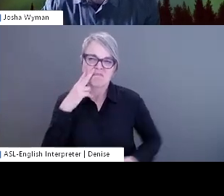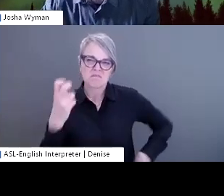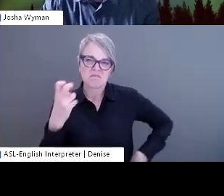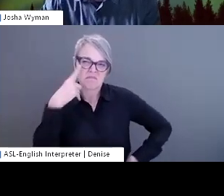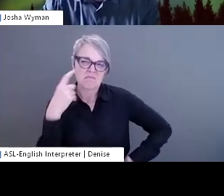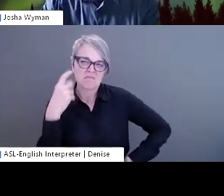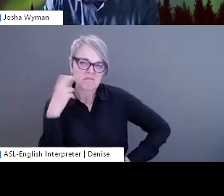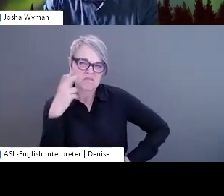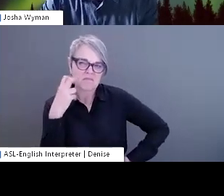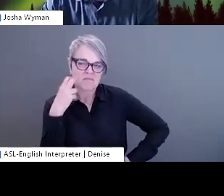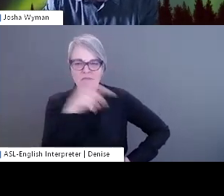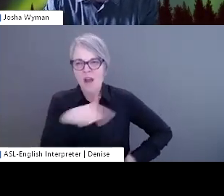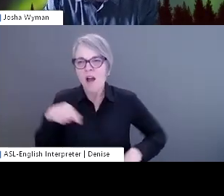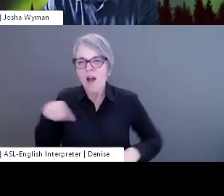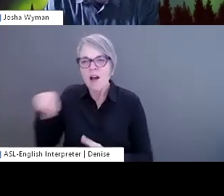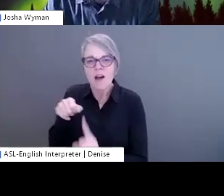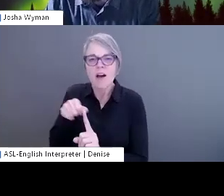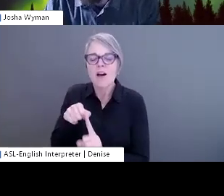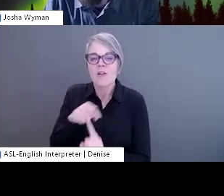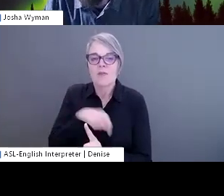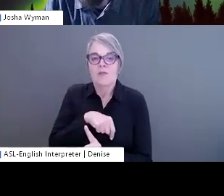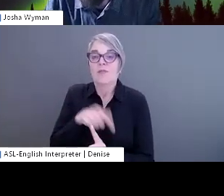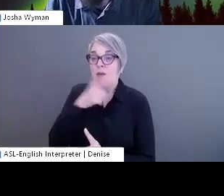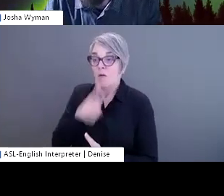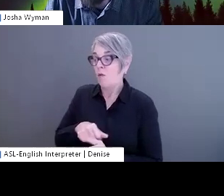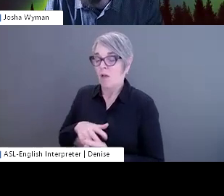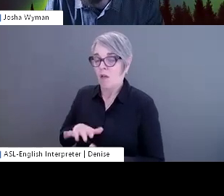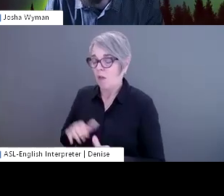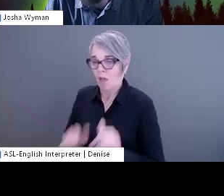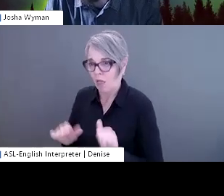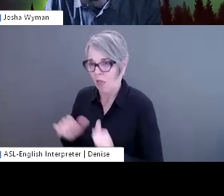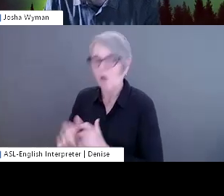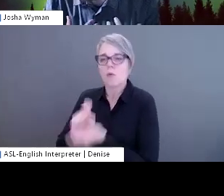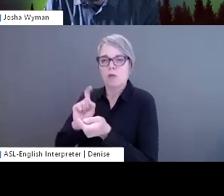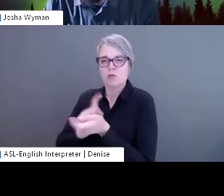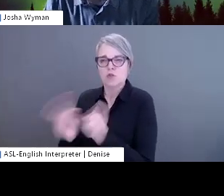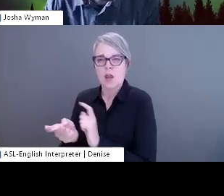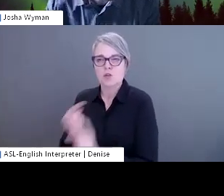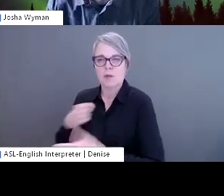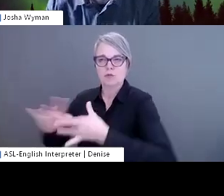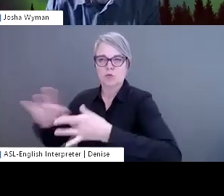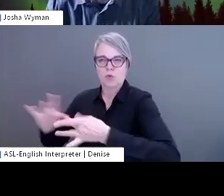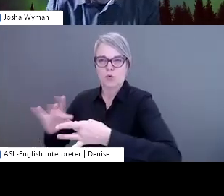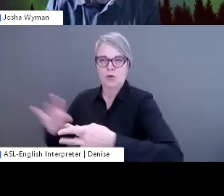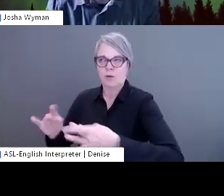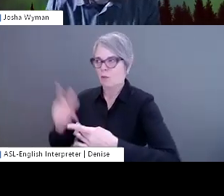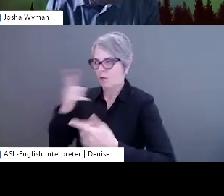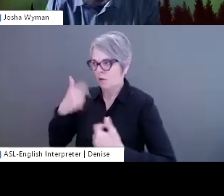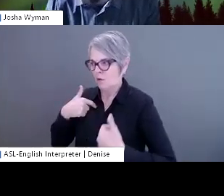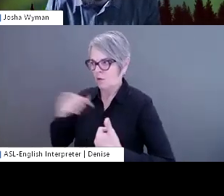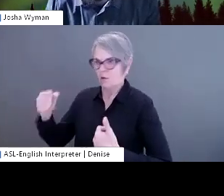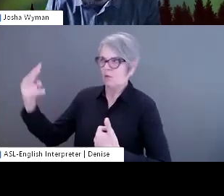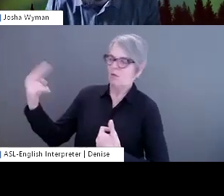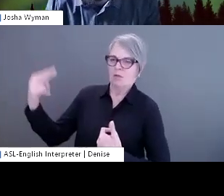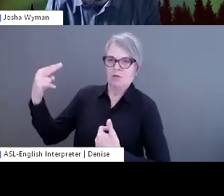towards their eyewitness report, they may be more likely to change their memory recollections because they're now doubting themselves.